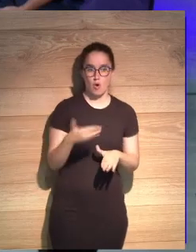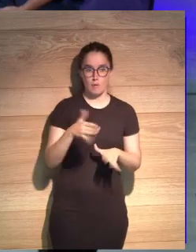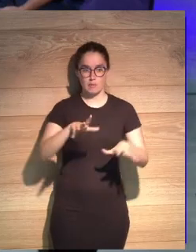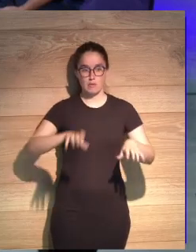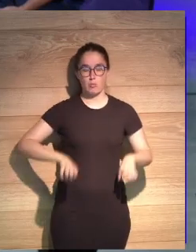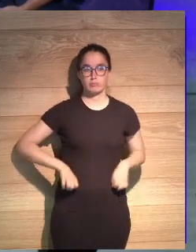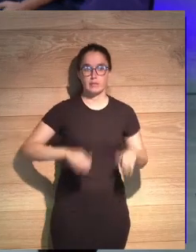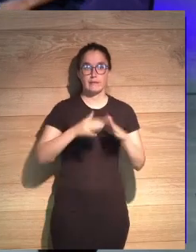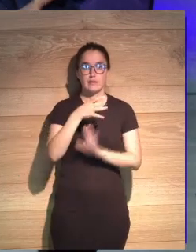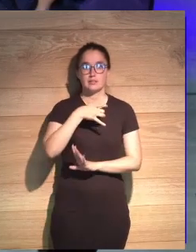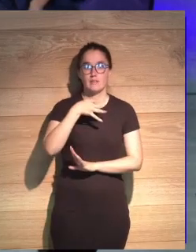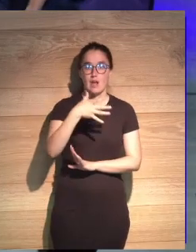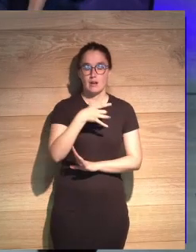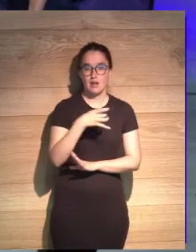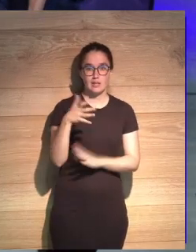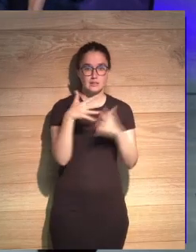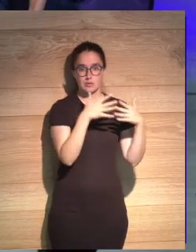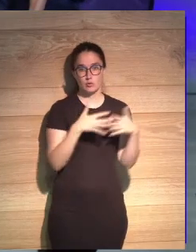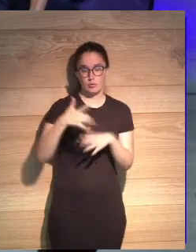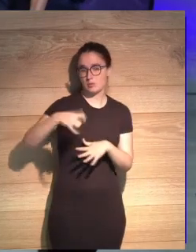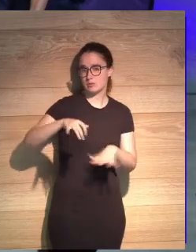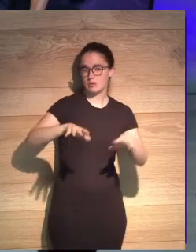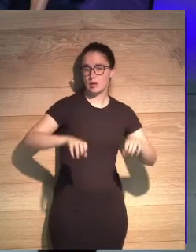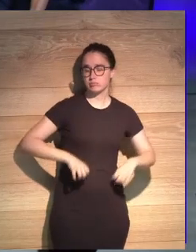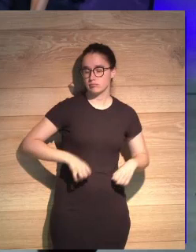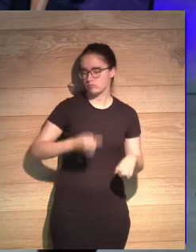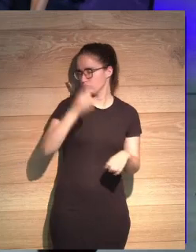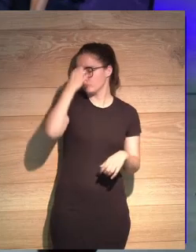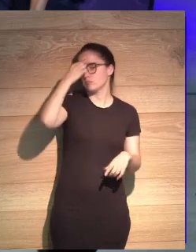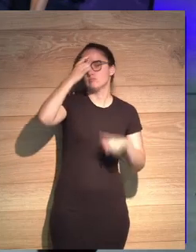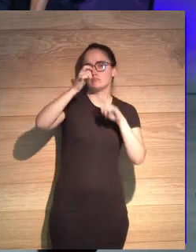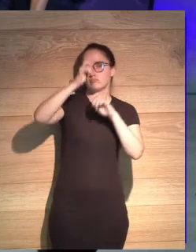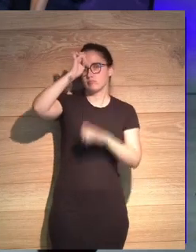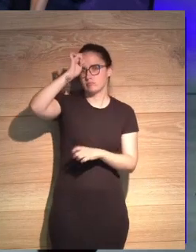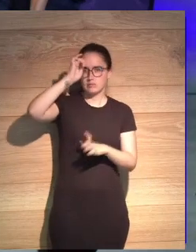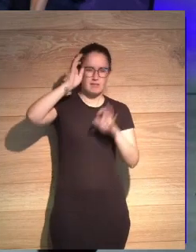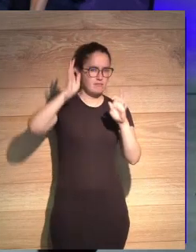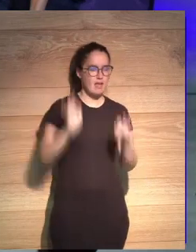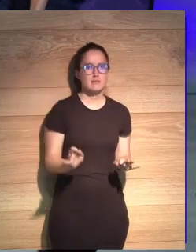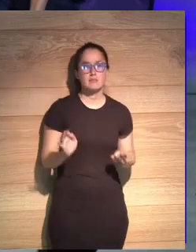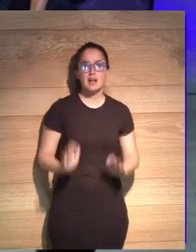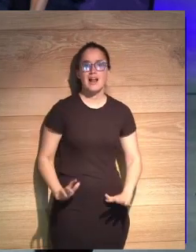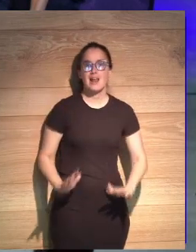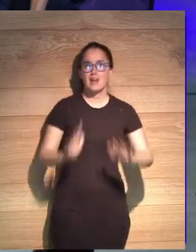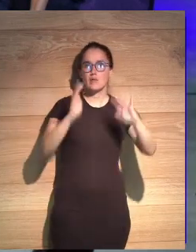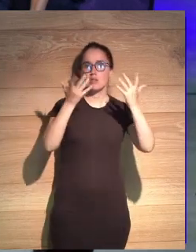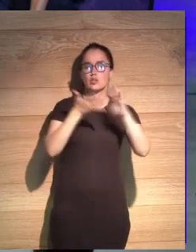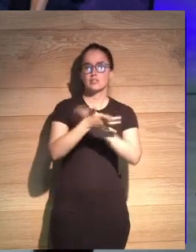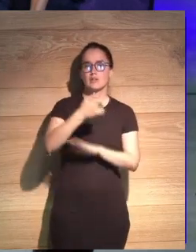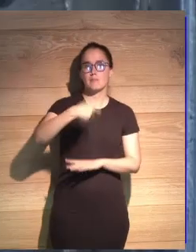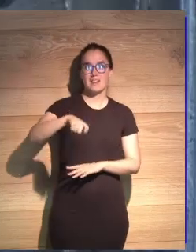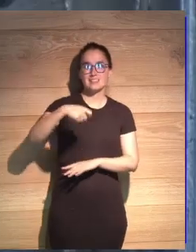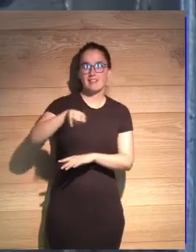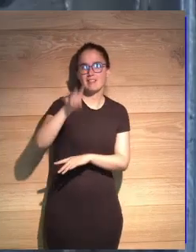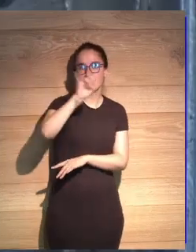games. Back in the day, Obama had just arrived in the White House, and I was told something that I have